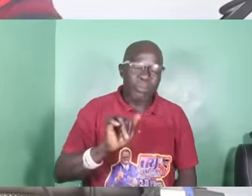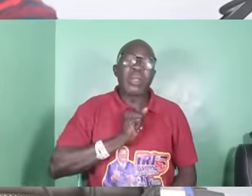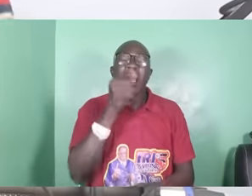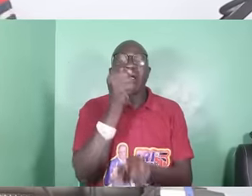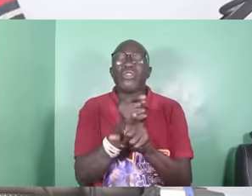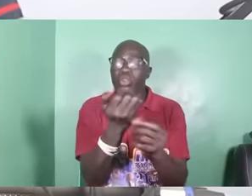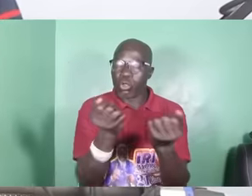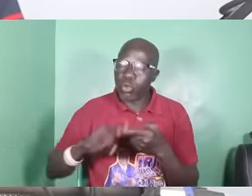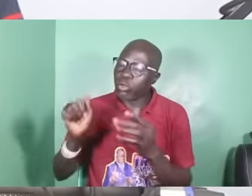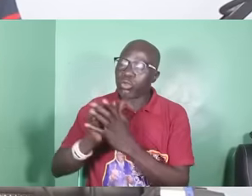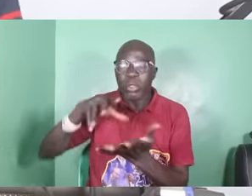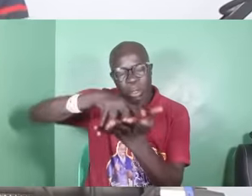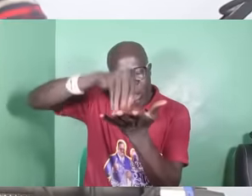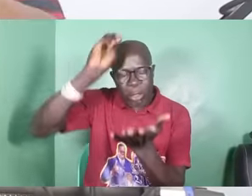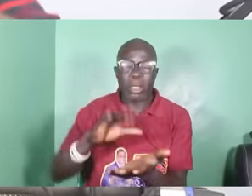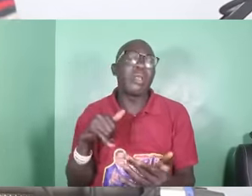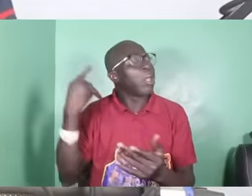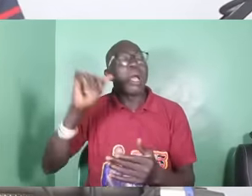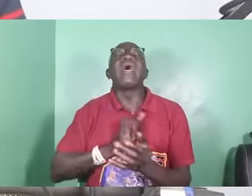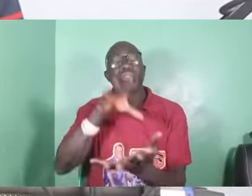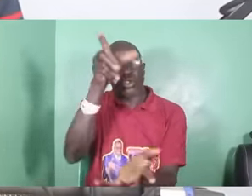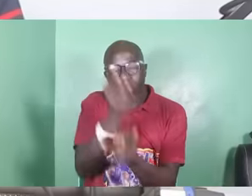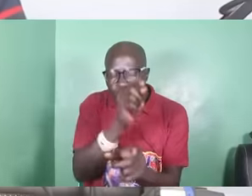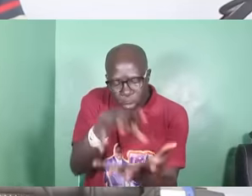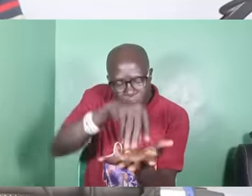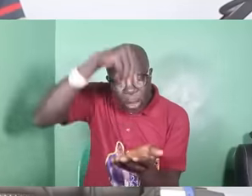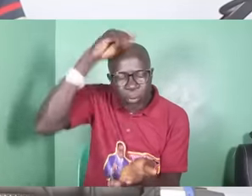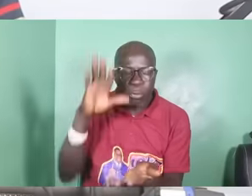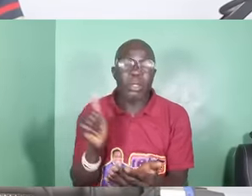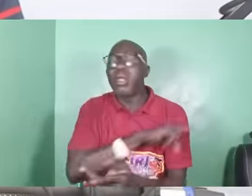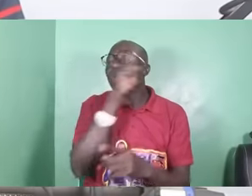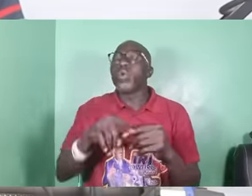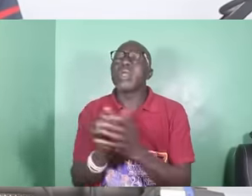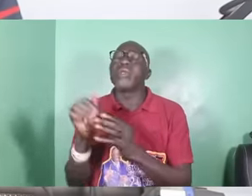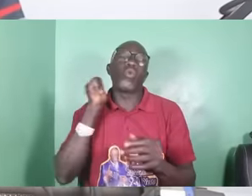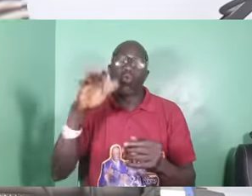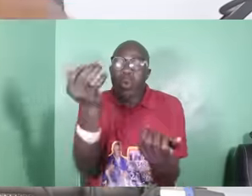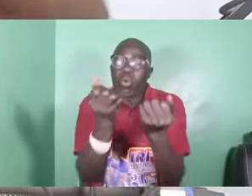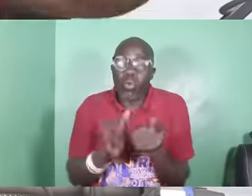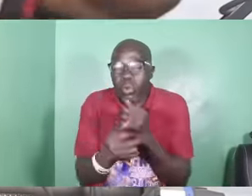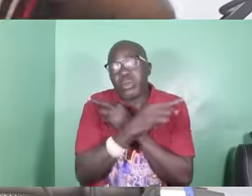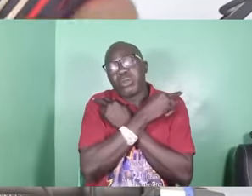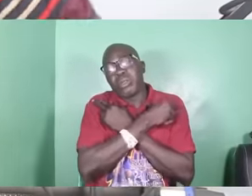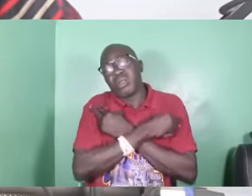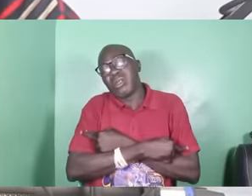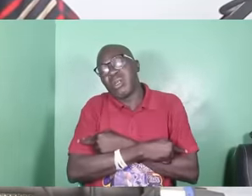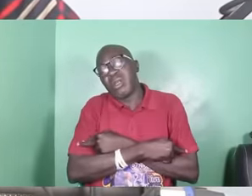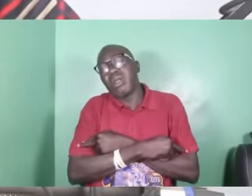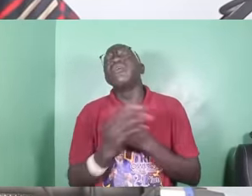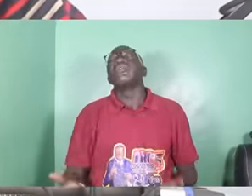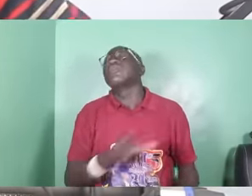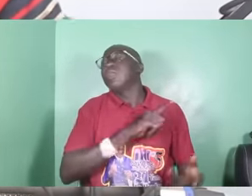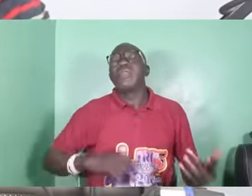children today. I just want you to learn from them. I want to learn from you. When the woman wants to be